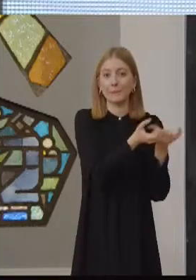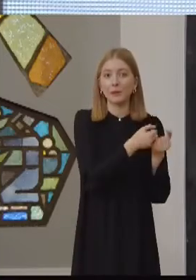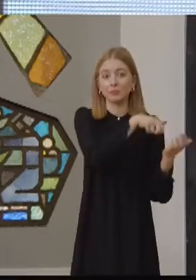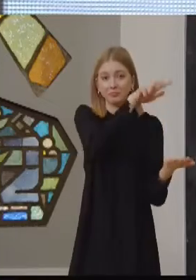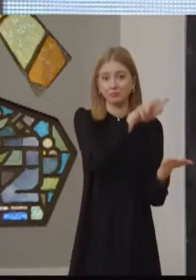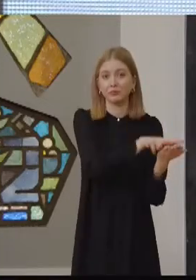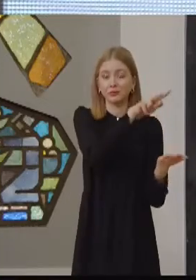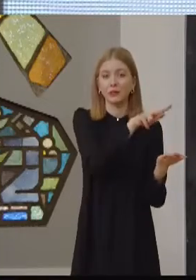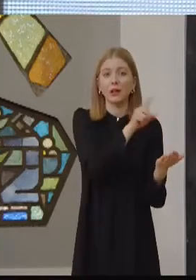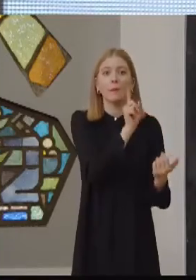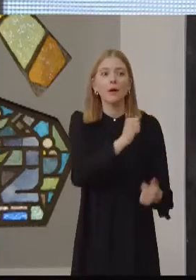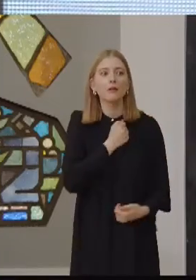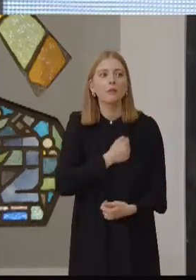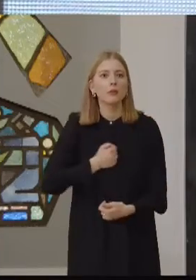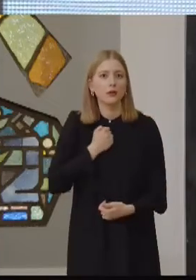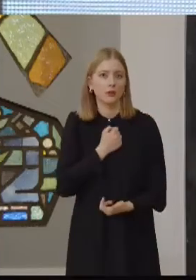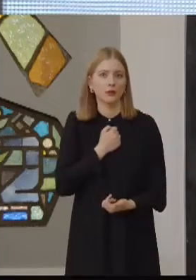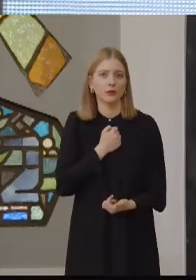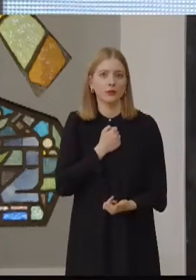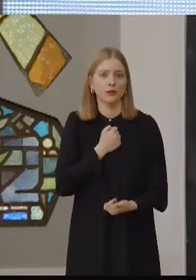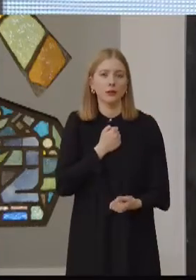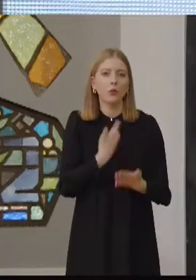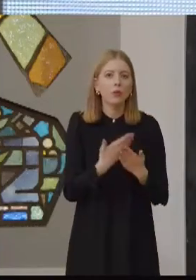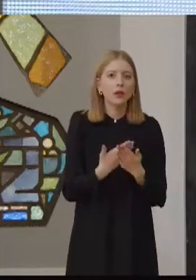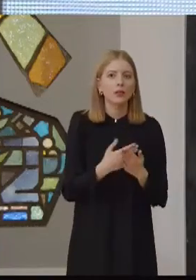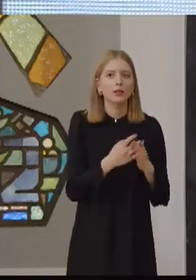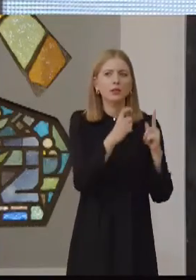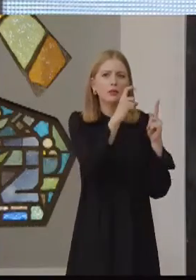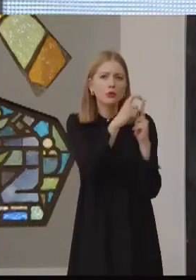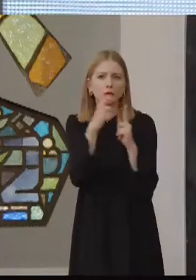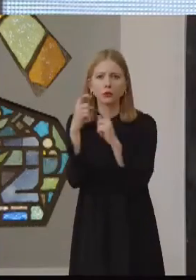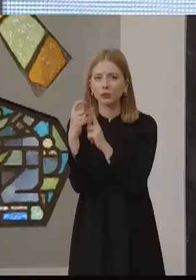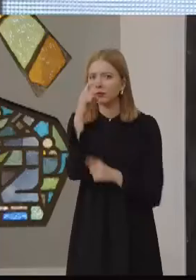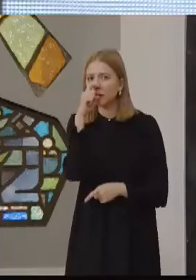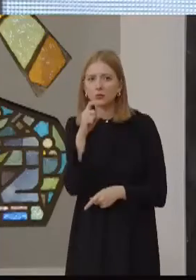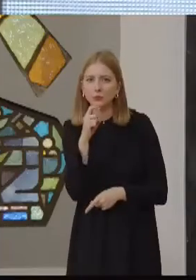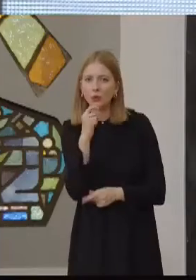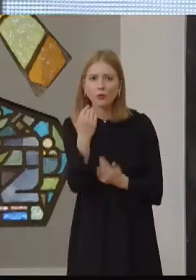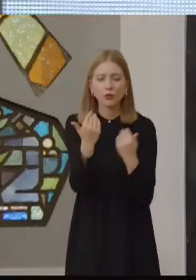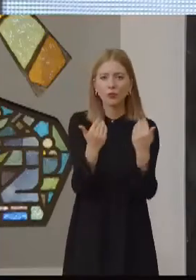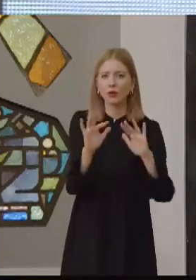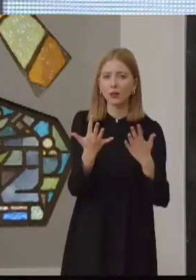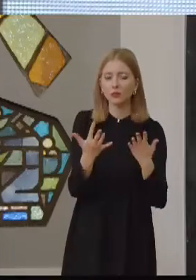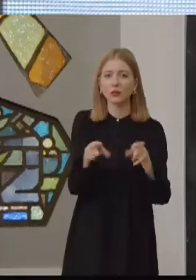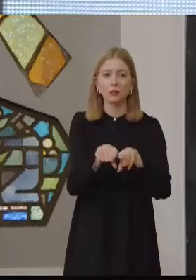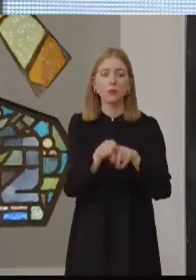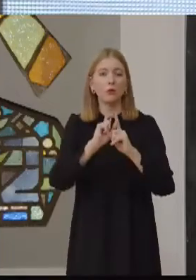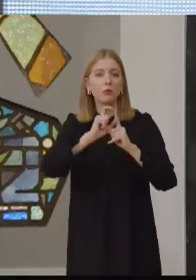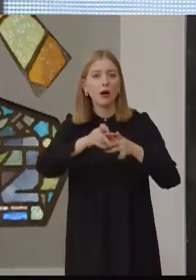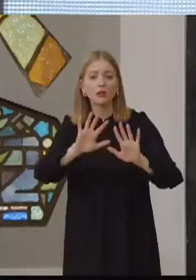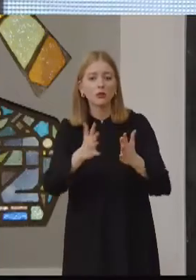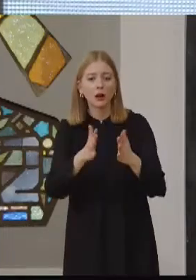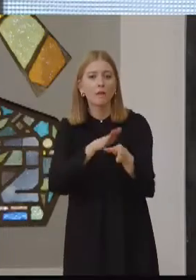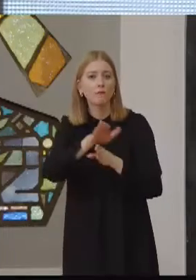adopt an unfavorable decision. There is a fear because of the concepts